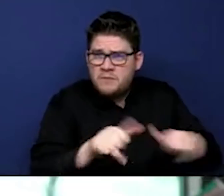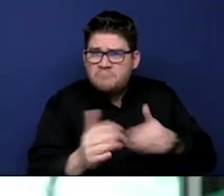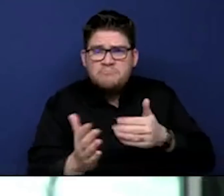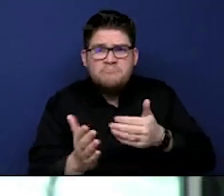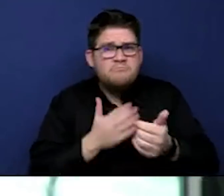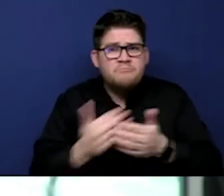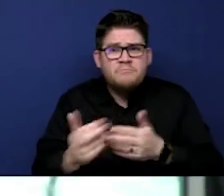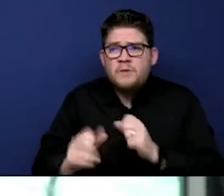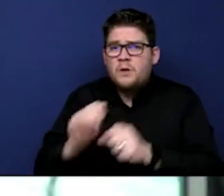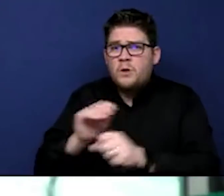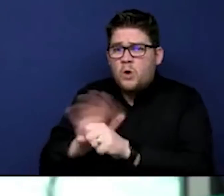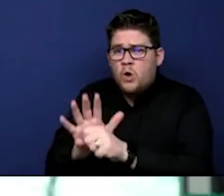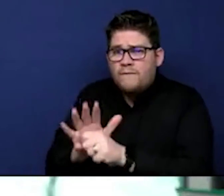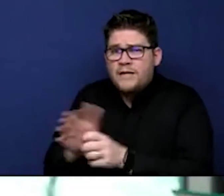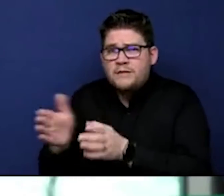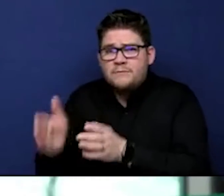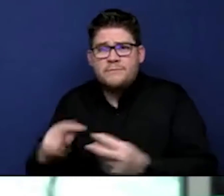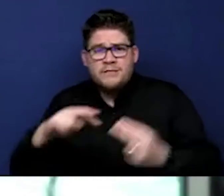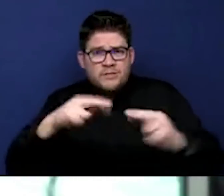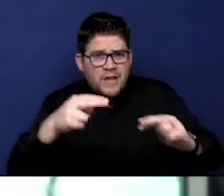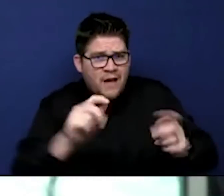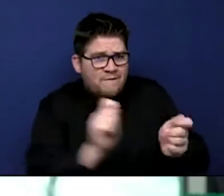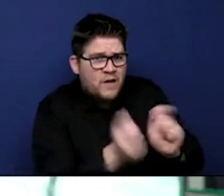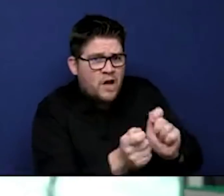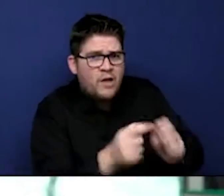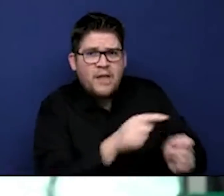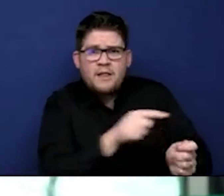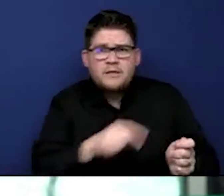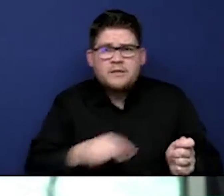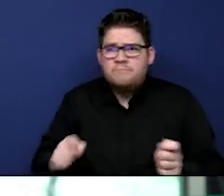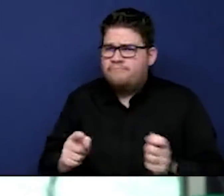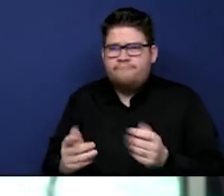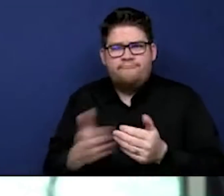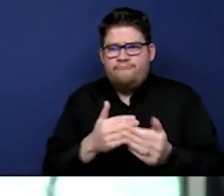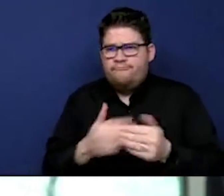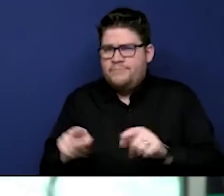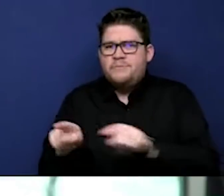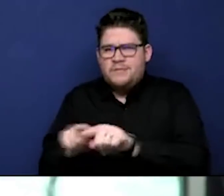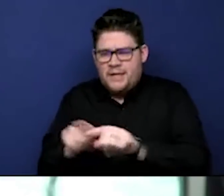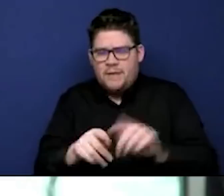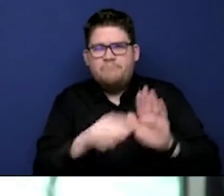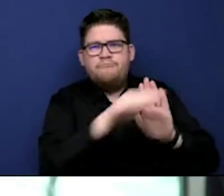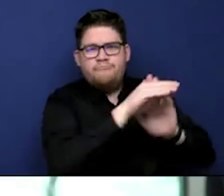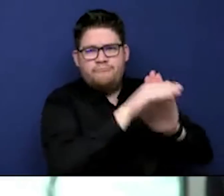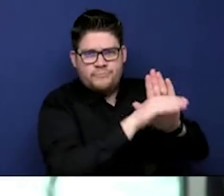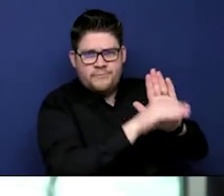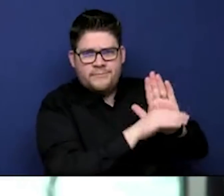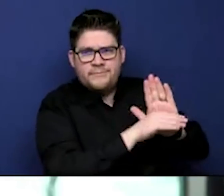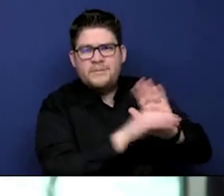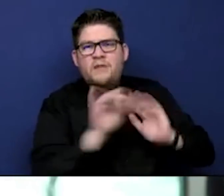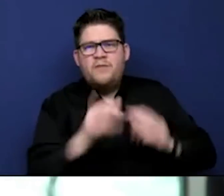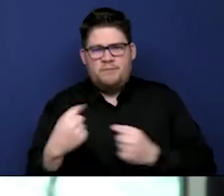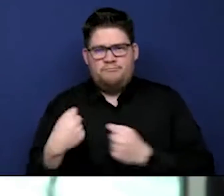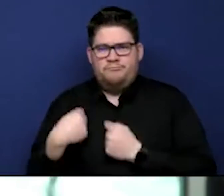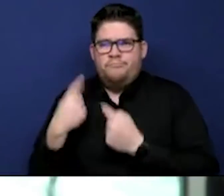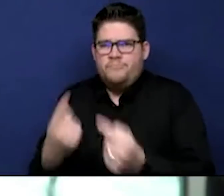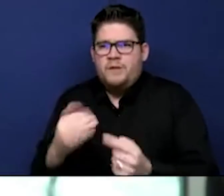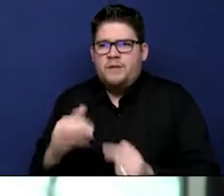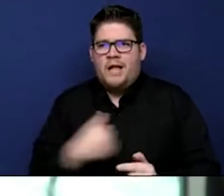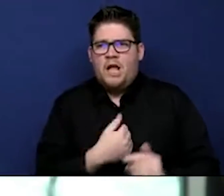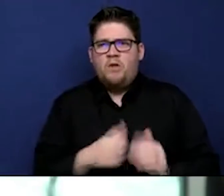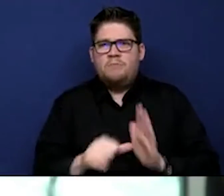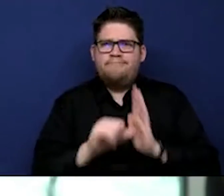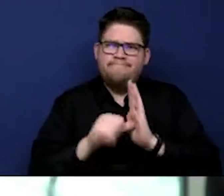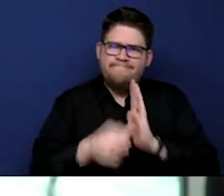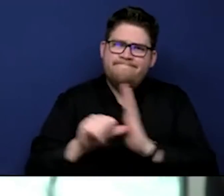variant or not. And that has been what we've been doing in public health since the emergence of the understanding that some of these